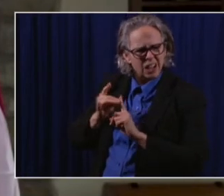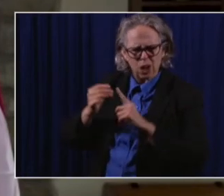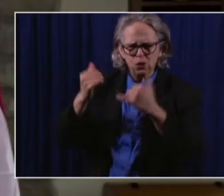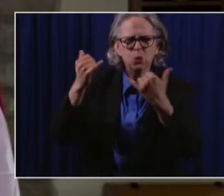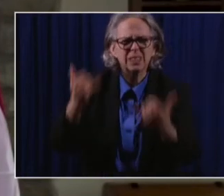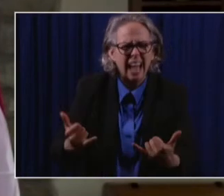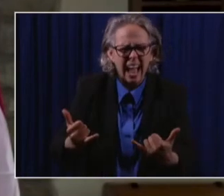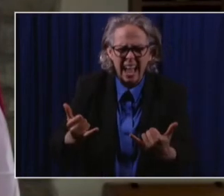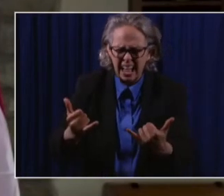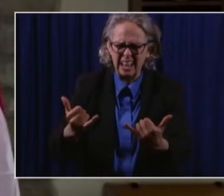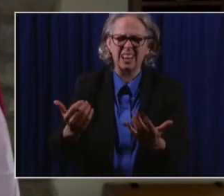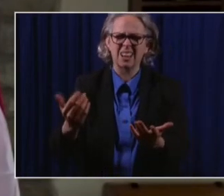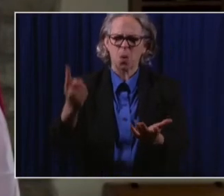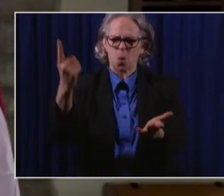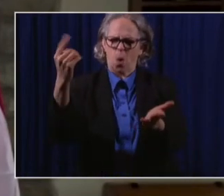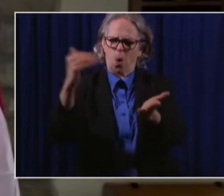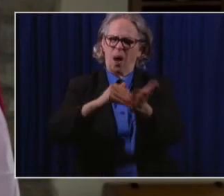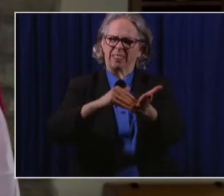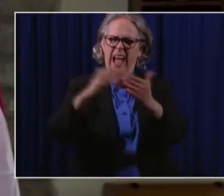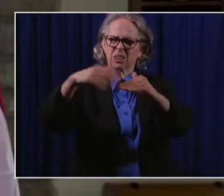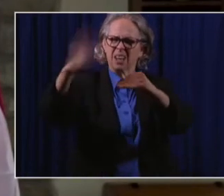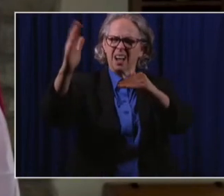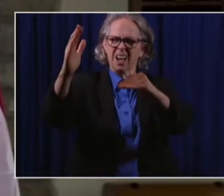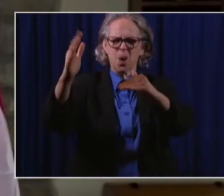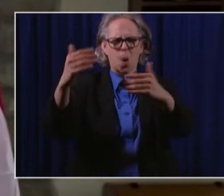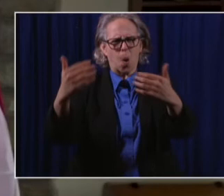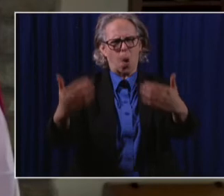were hovering around 1,000